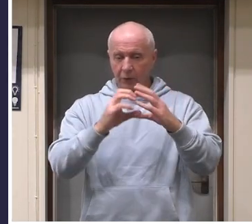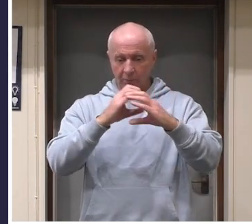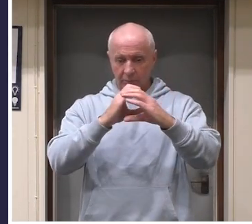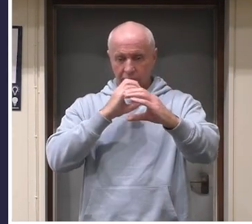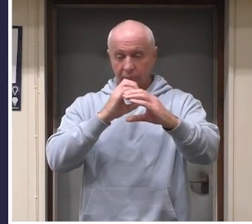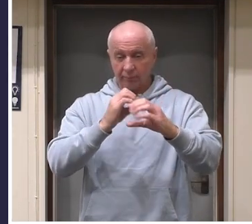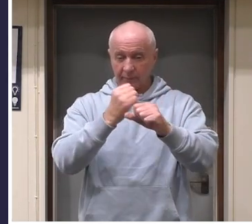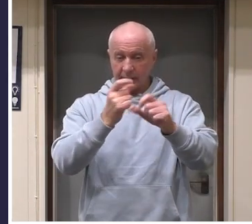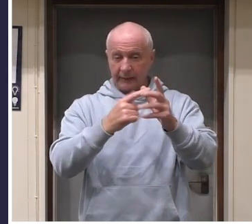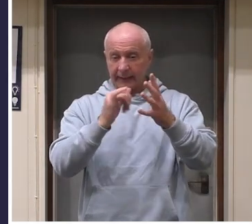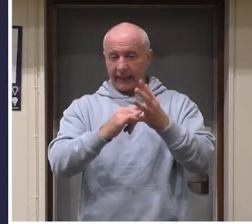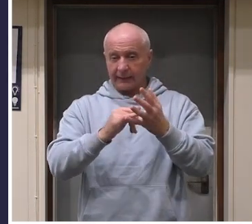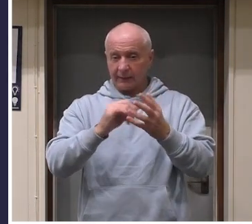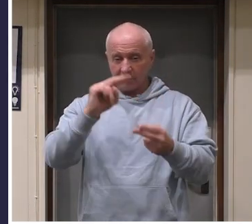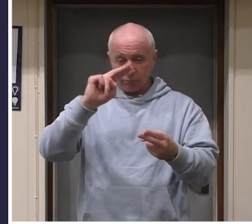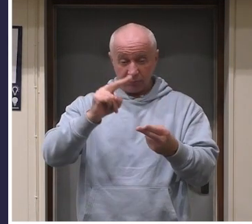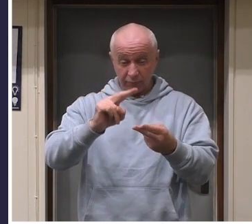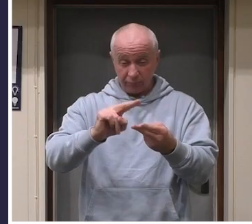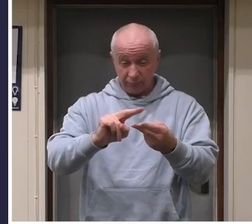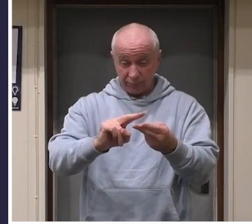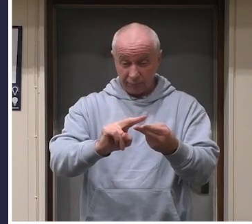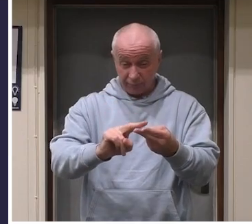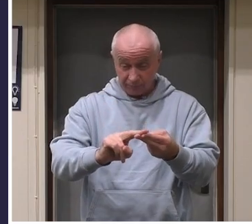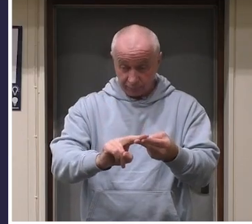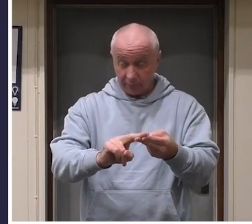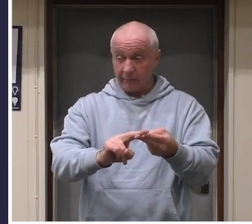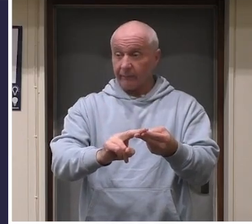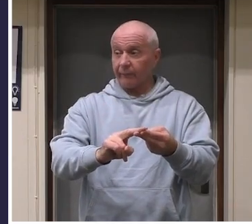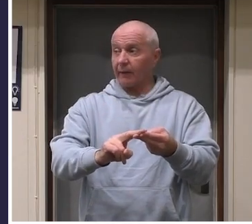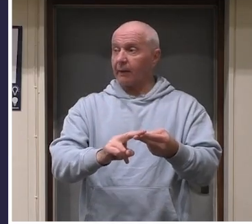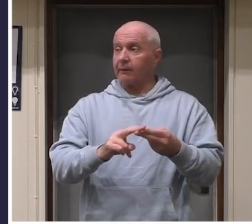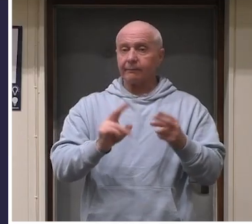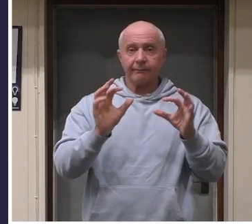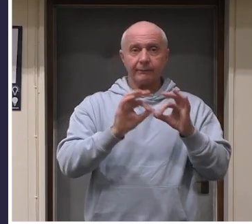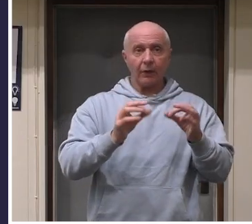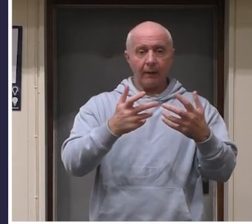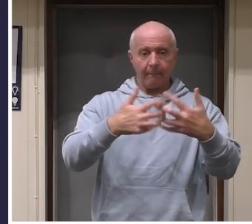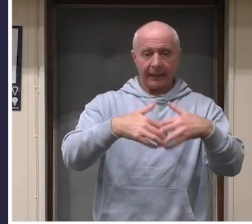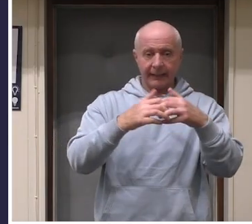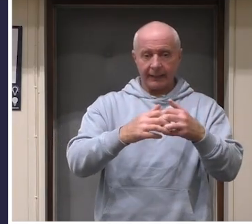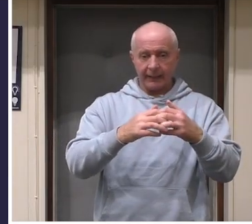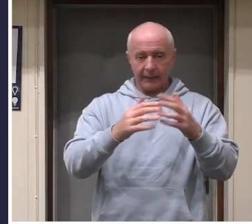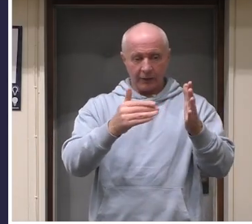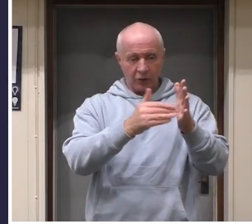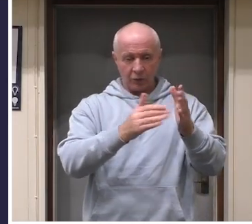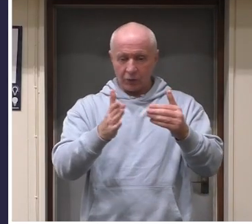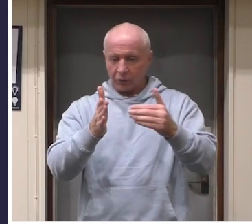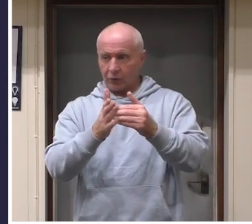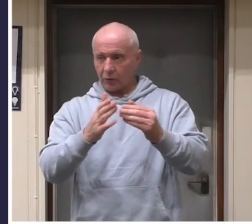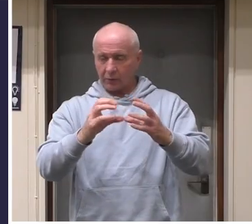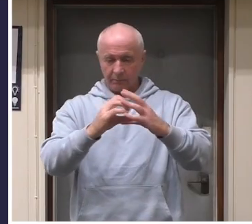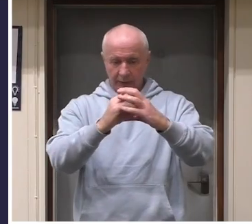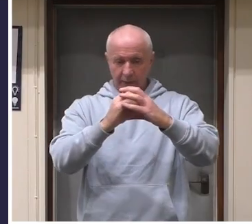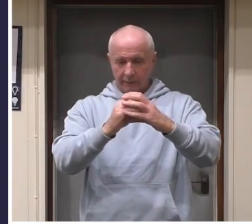can reduce this to a really, really large extent. And it's not mechanically touching anything else, which could act as a channel